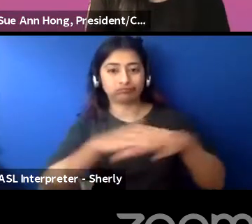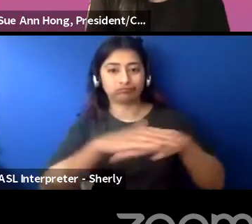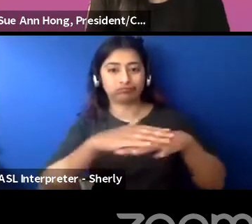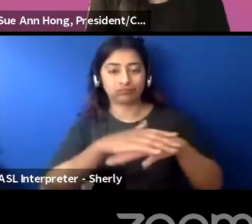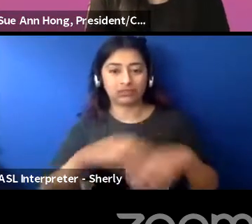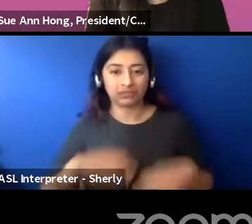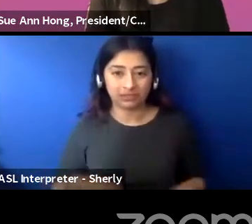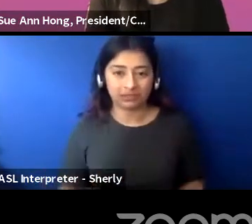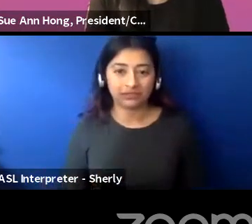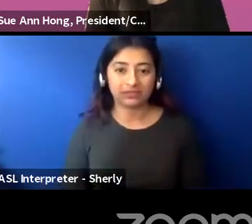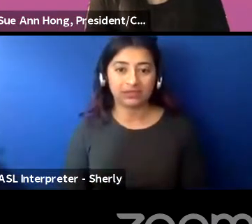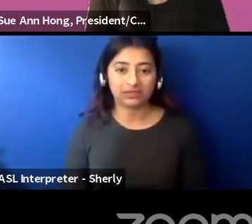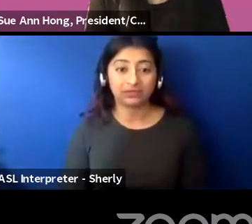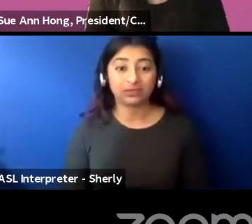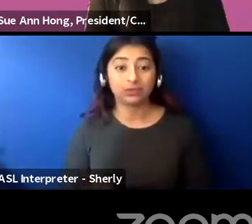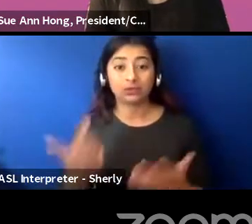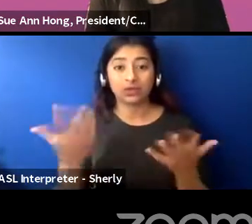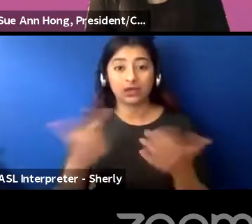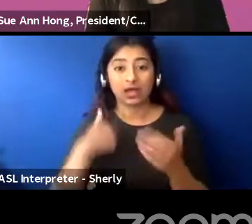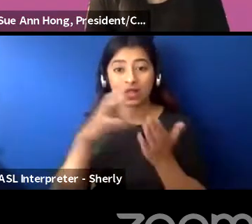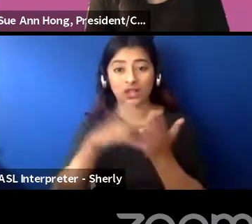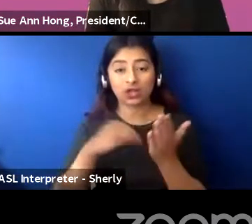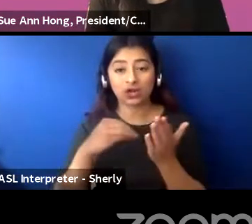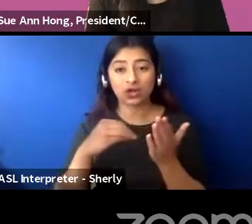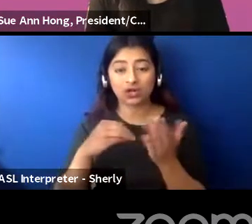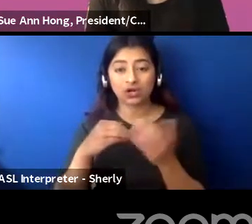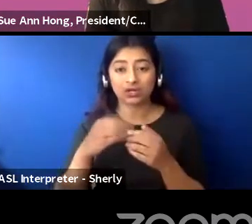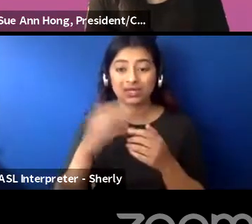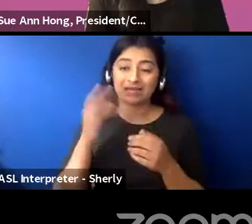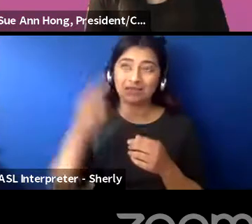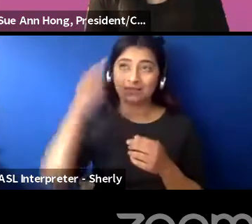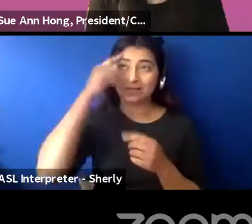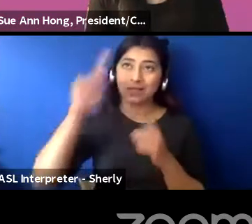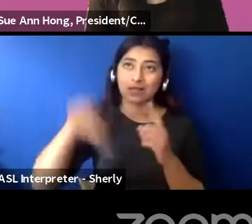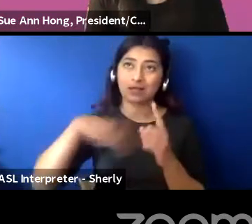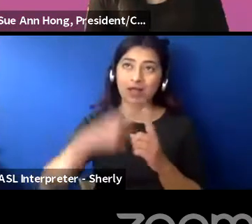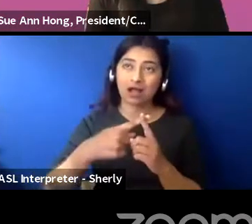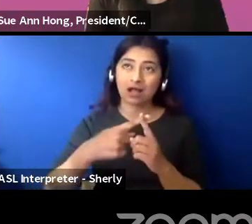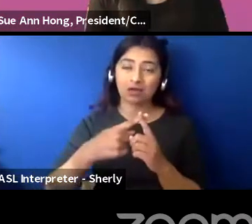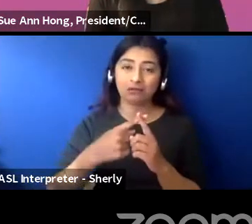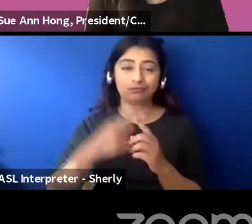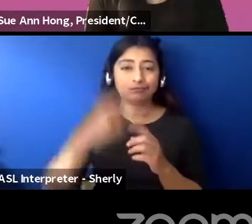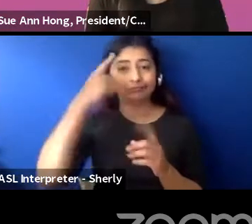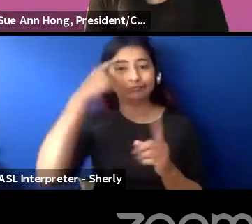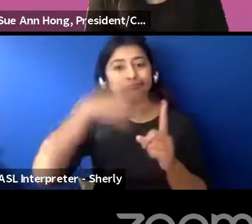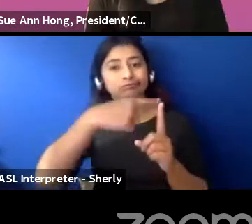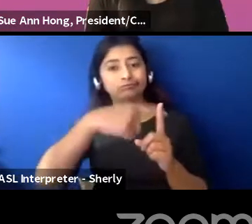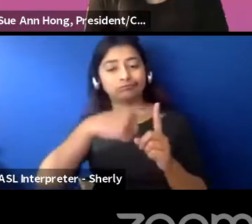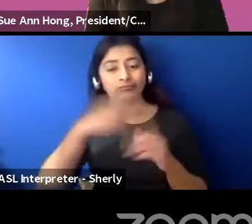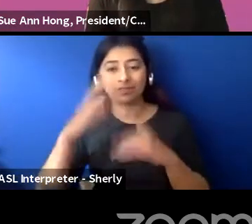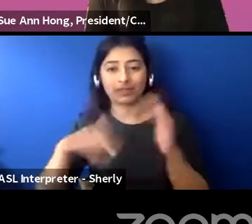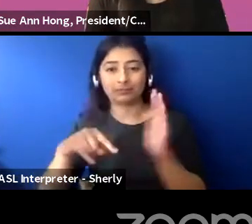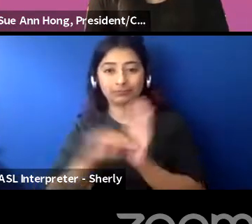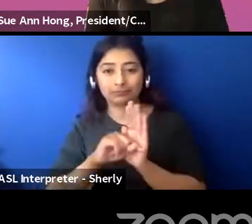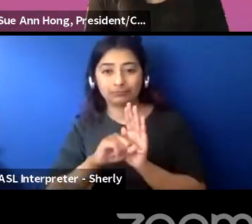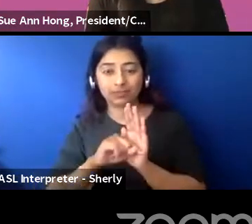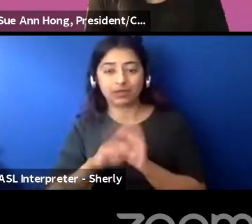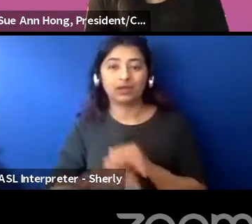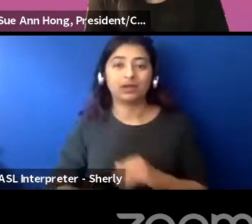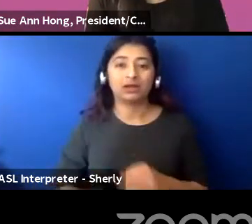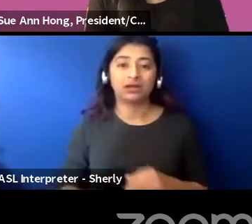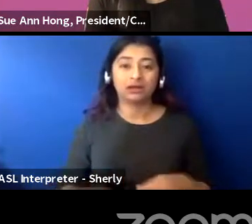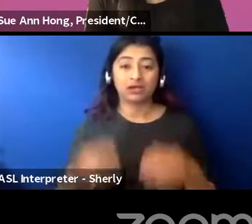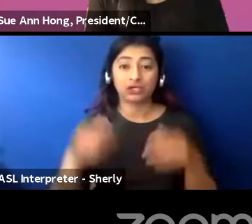I learned, if I look at this as the glass is half full rather than the glass is half empty, is that during this